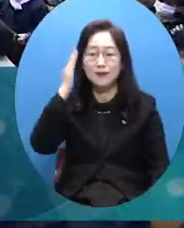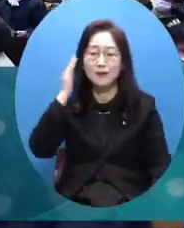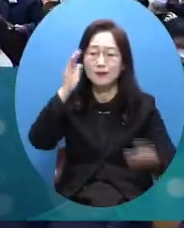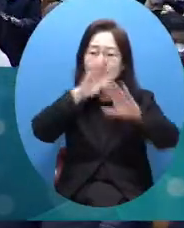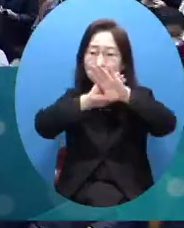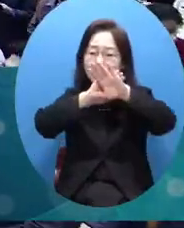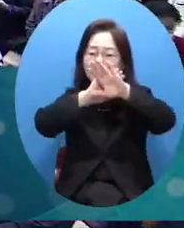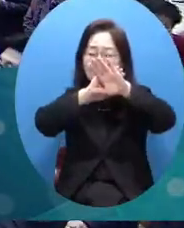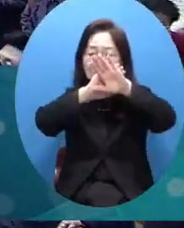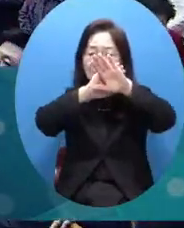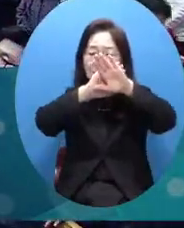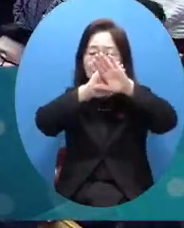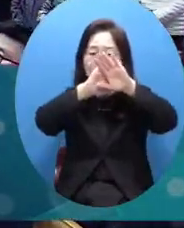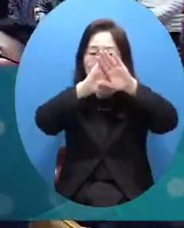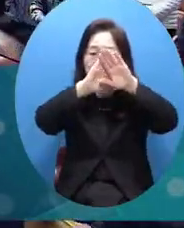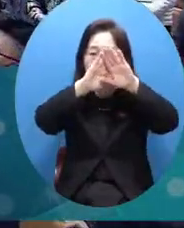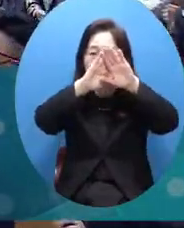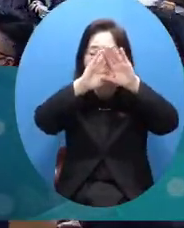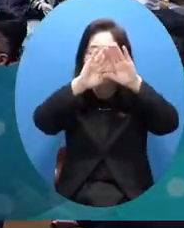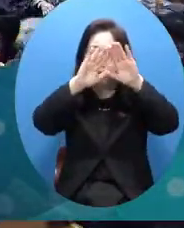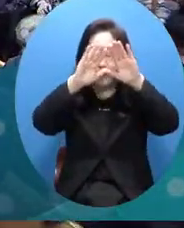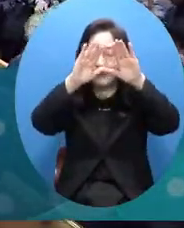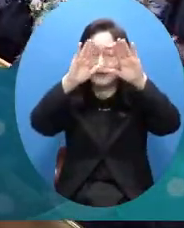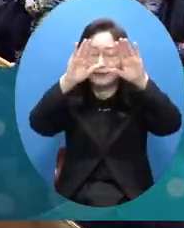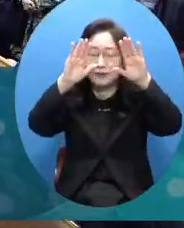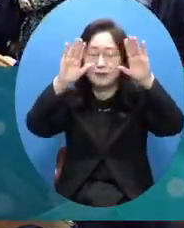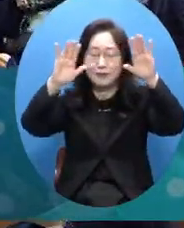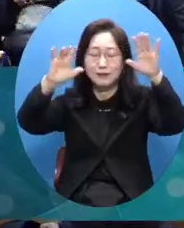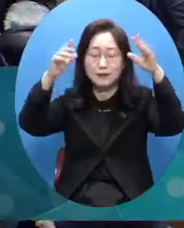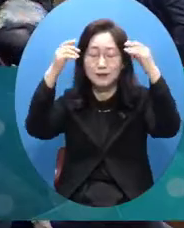Our Father which art in heaven